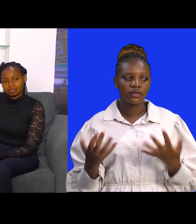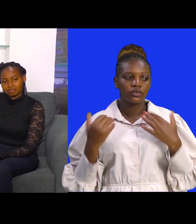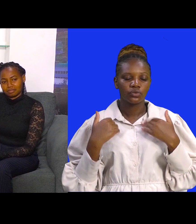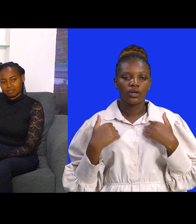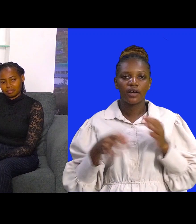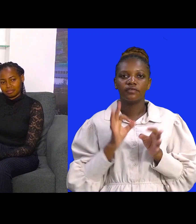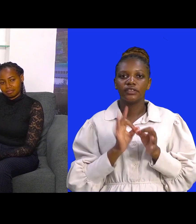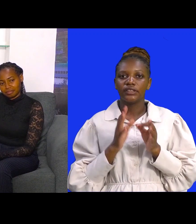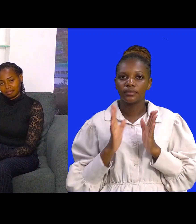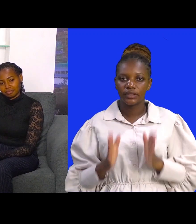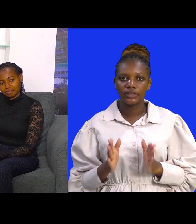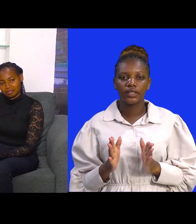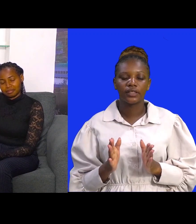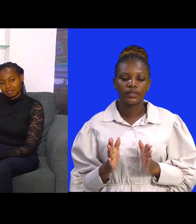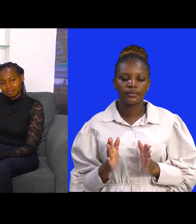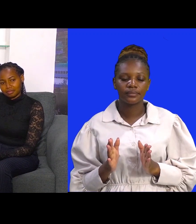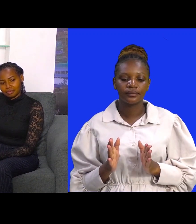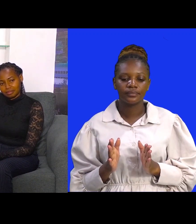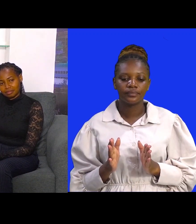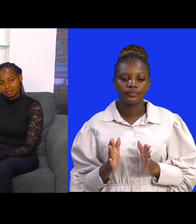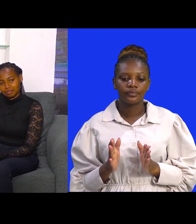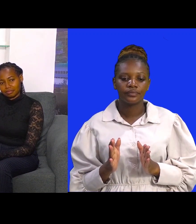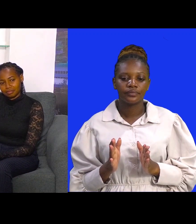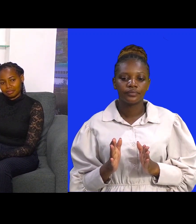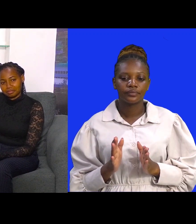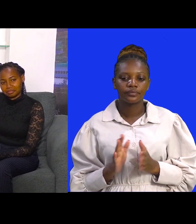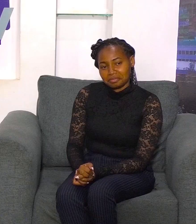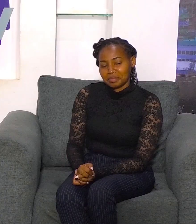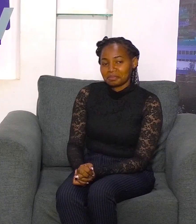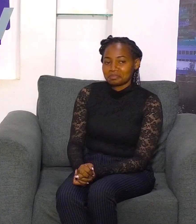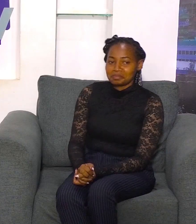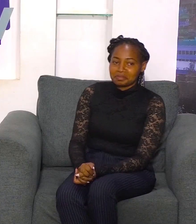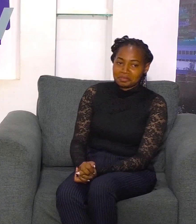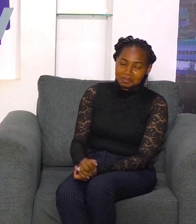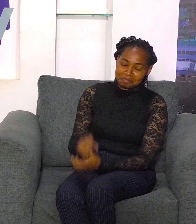to have someone to interpret our type of content.